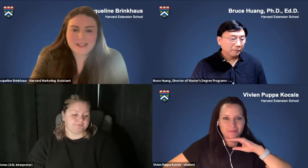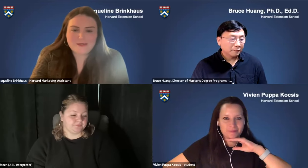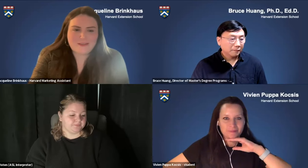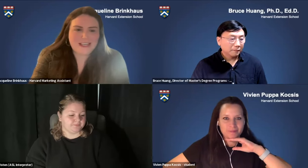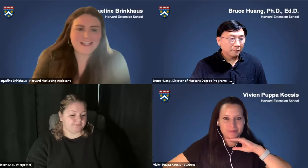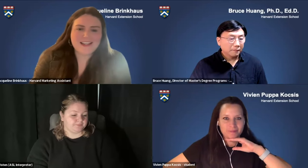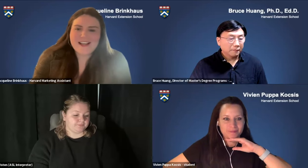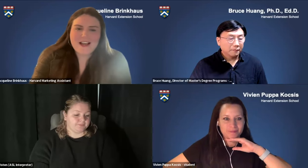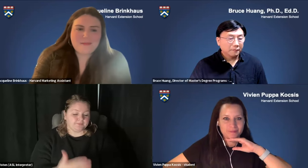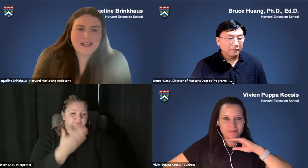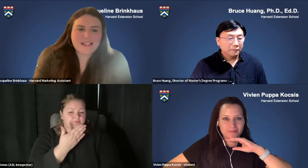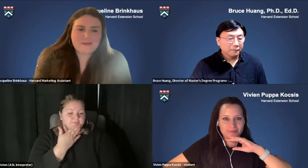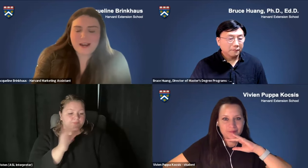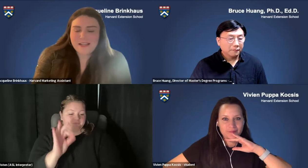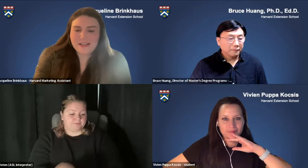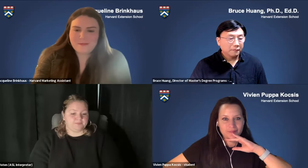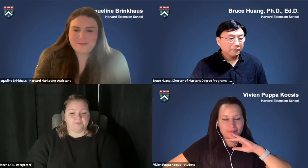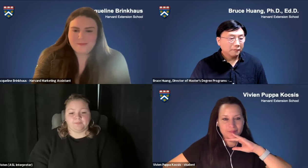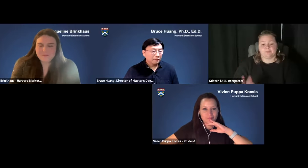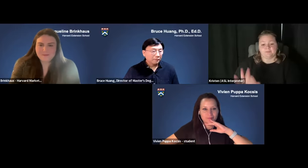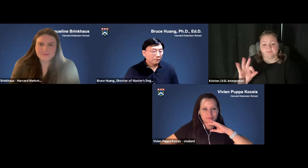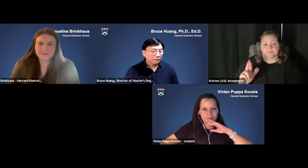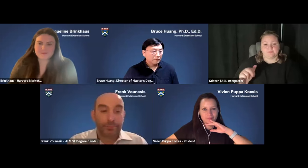Fantastic. Thank you, Vivian. Up next, Frank.